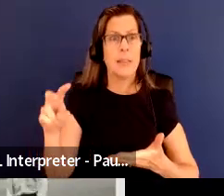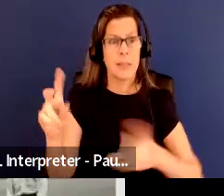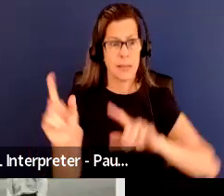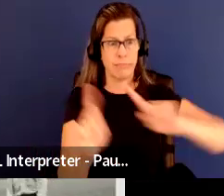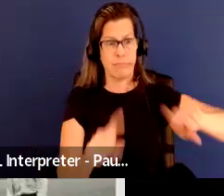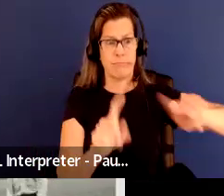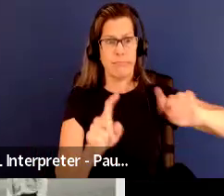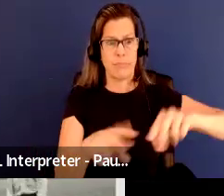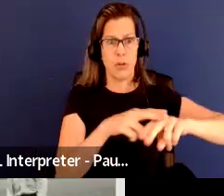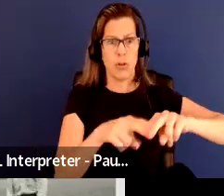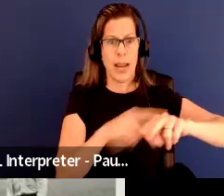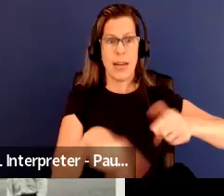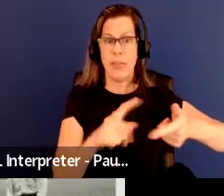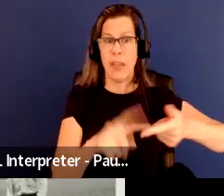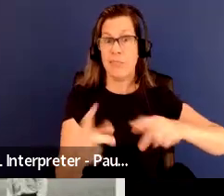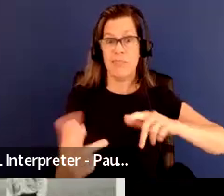Then again,